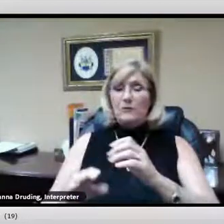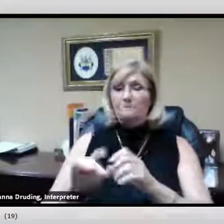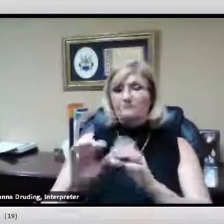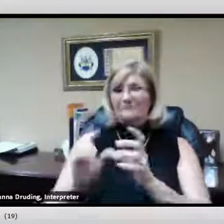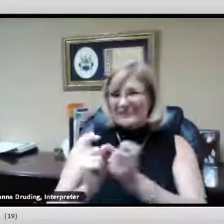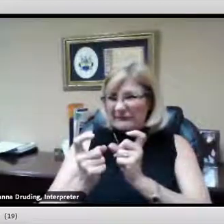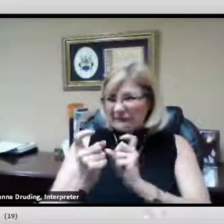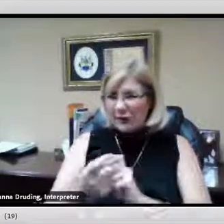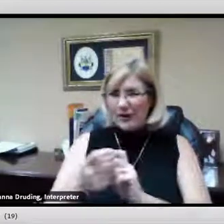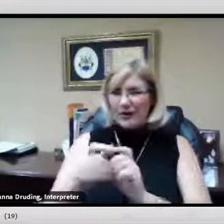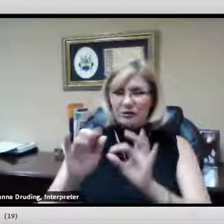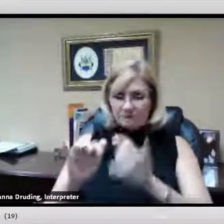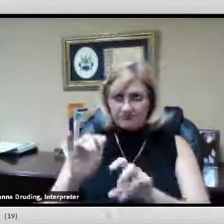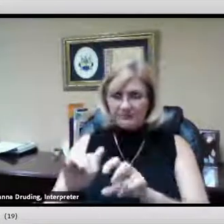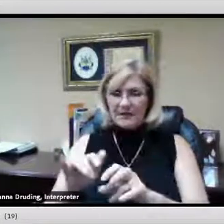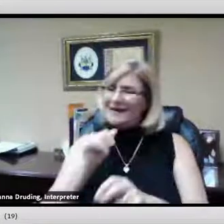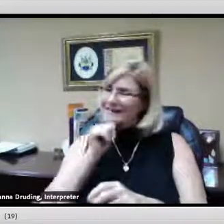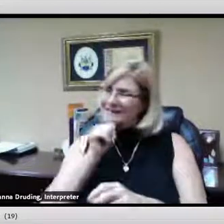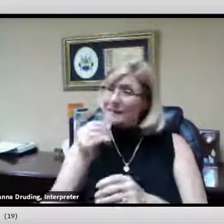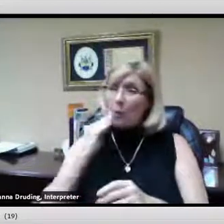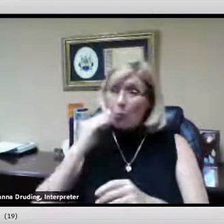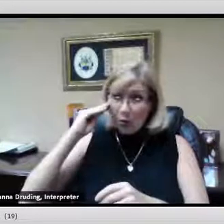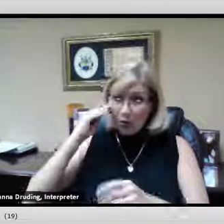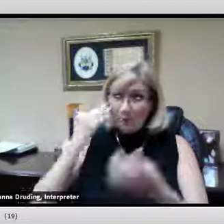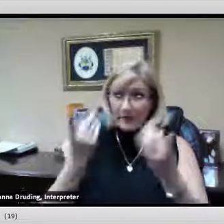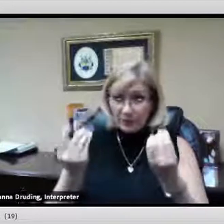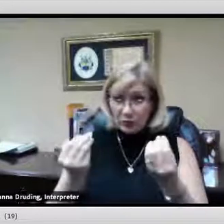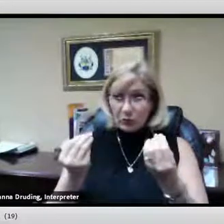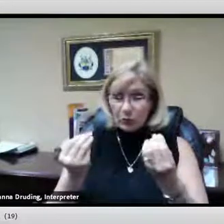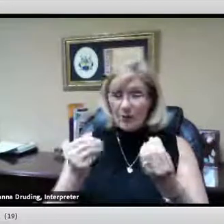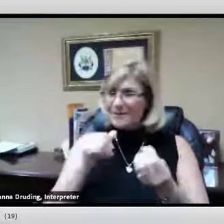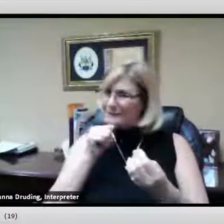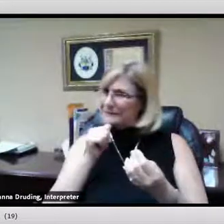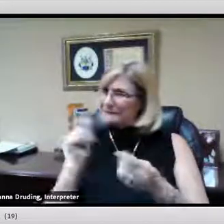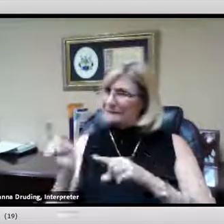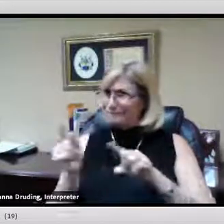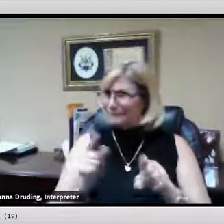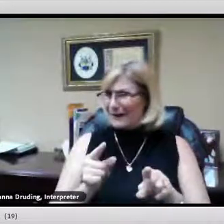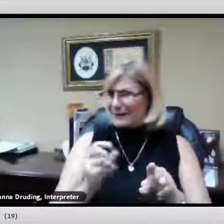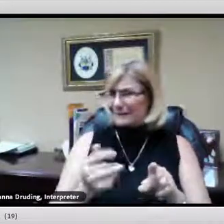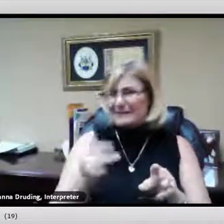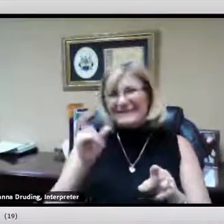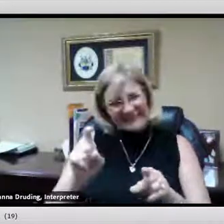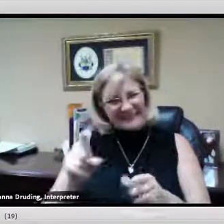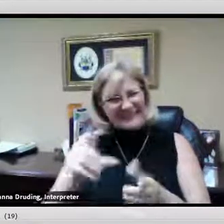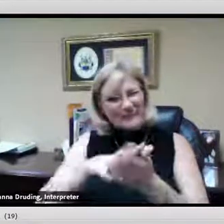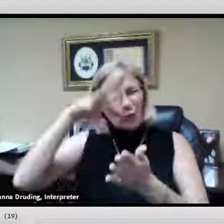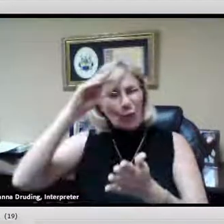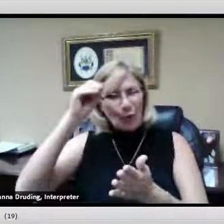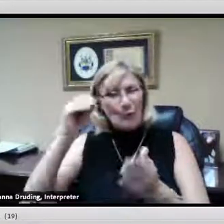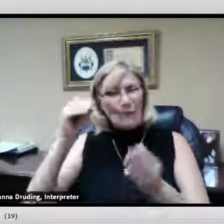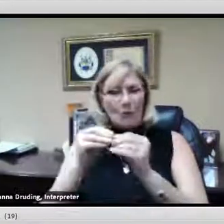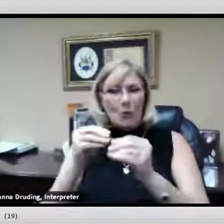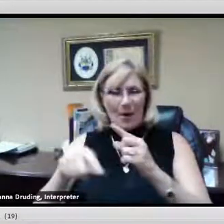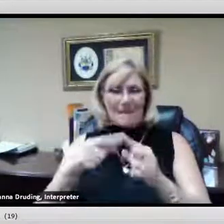networking, but it's not something I've done on a large scale, and it's something I would have to learn a lot about in order to fully